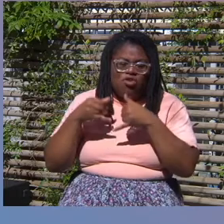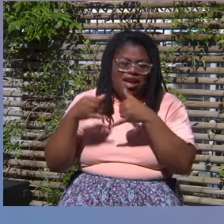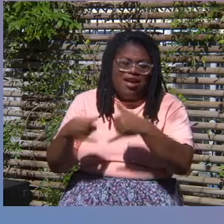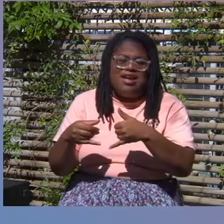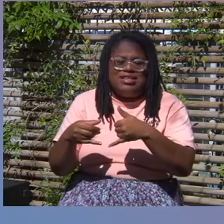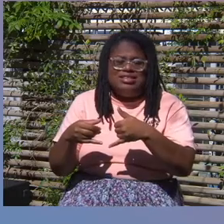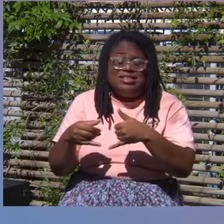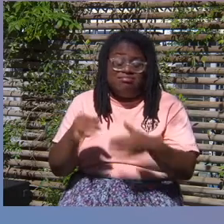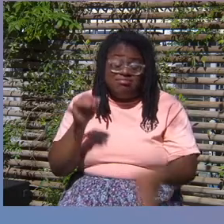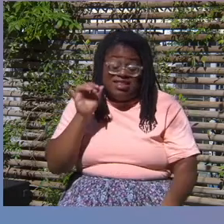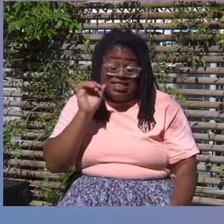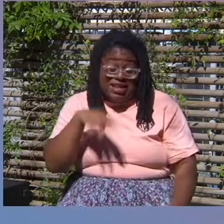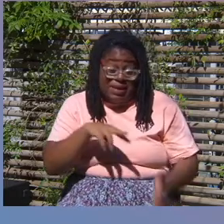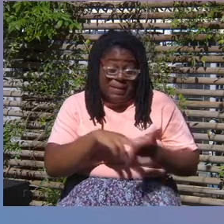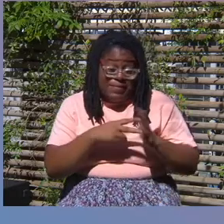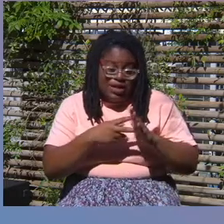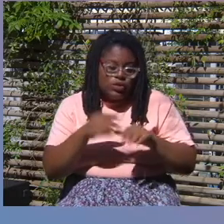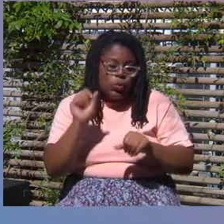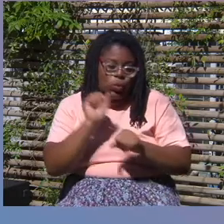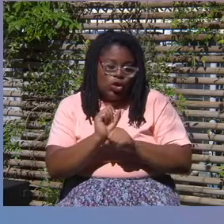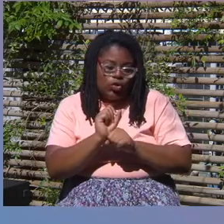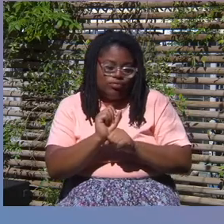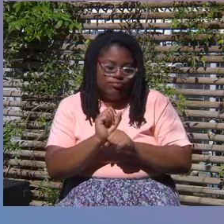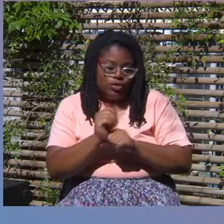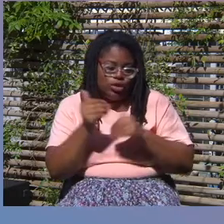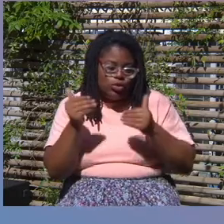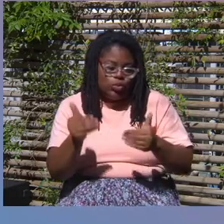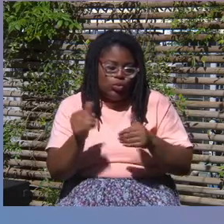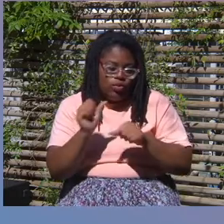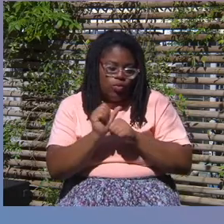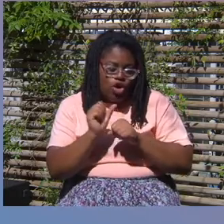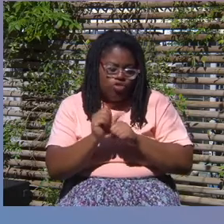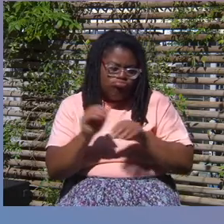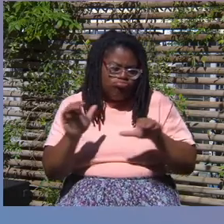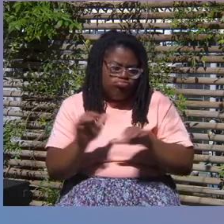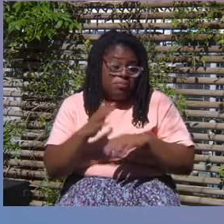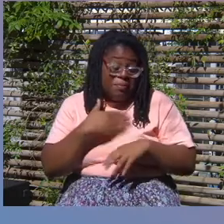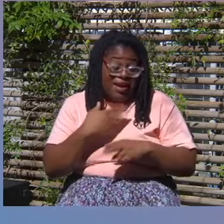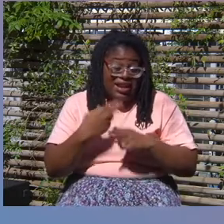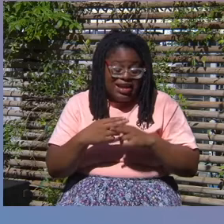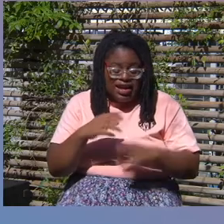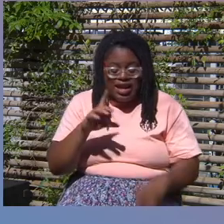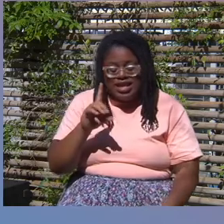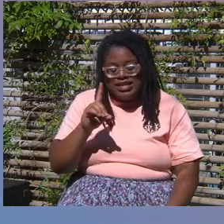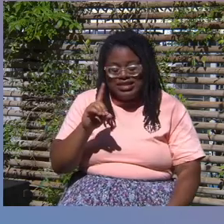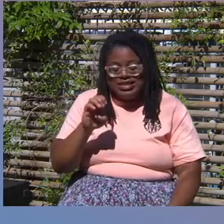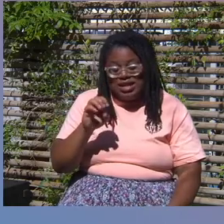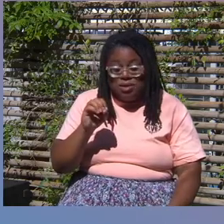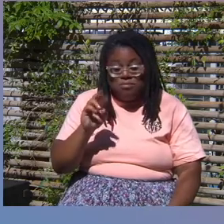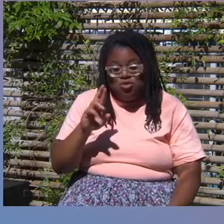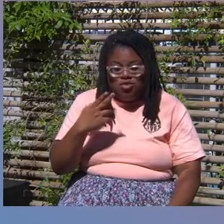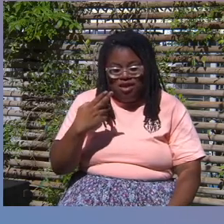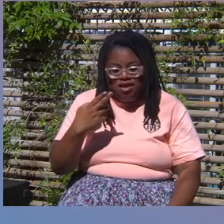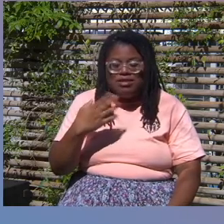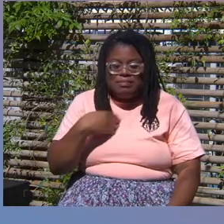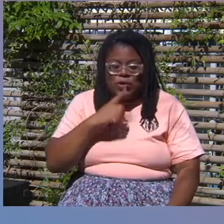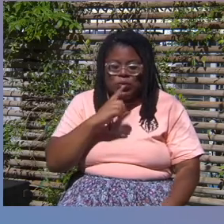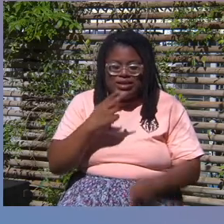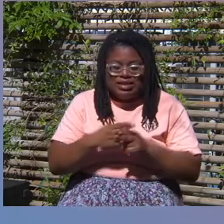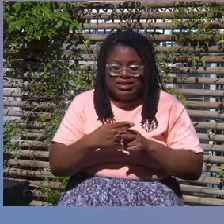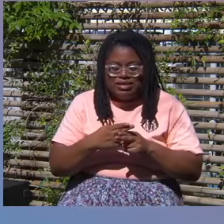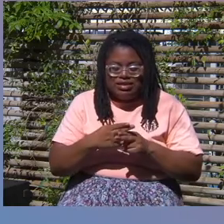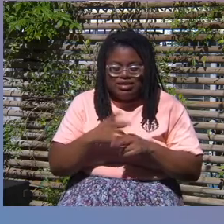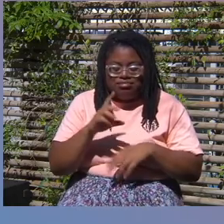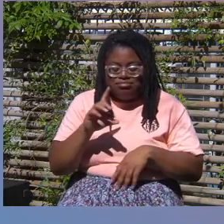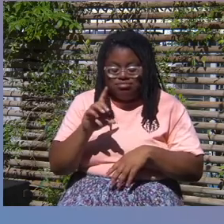that. That means work. Do the work. And my name, Deborah, which is my real name,